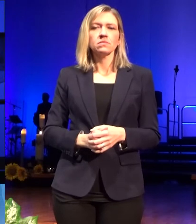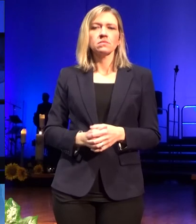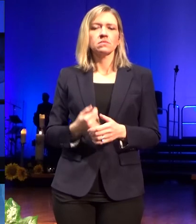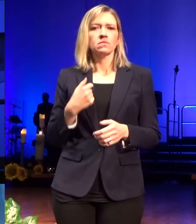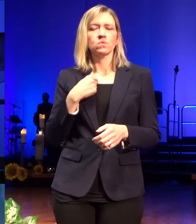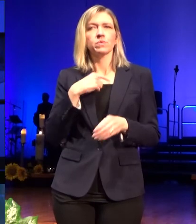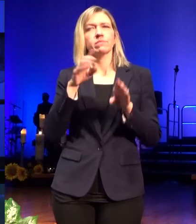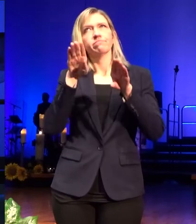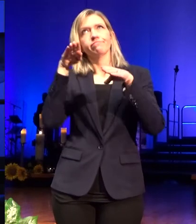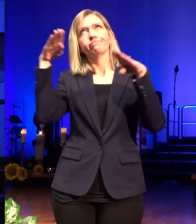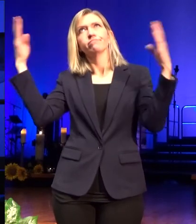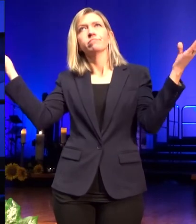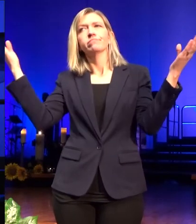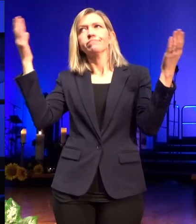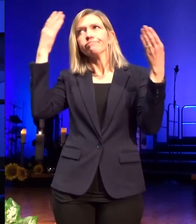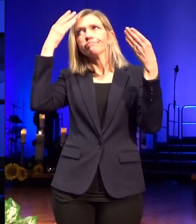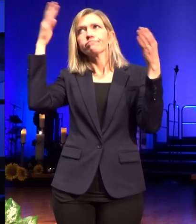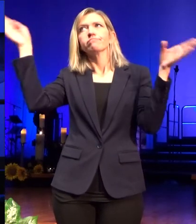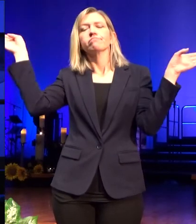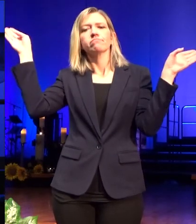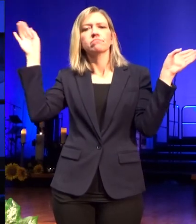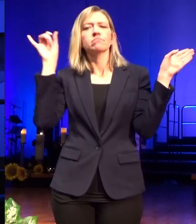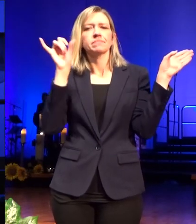We open to that.